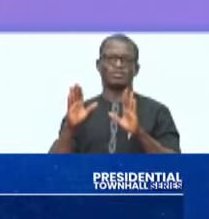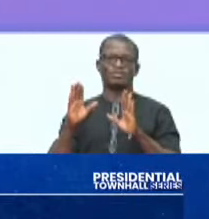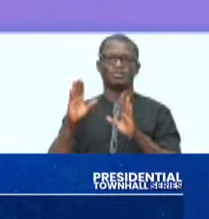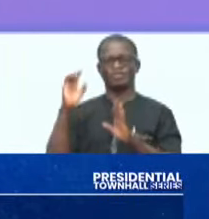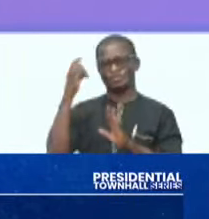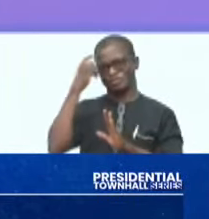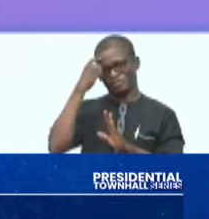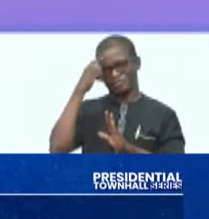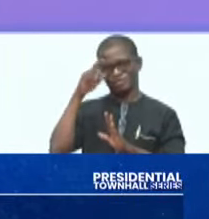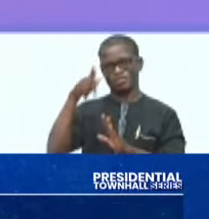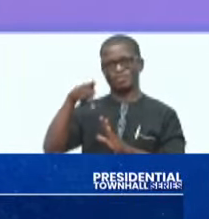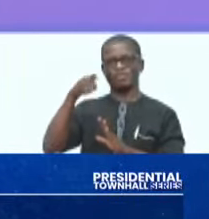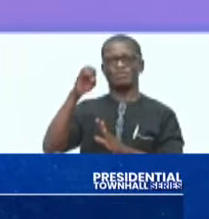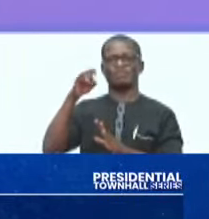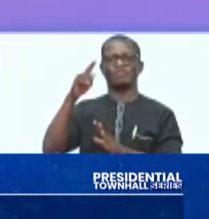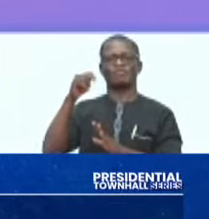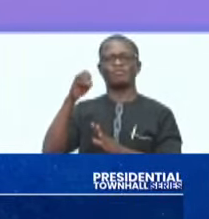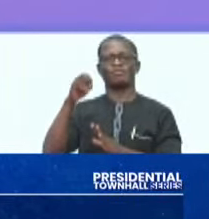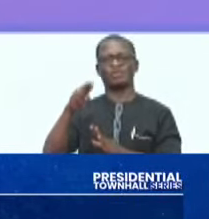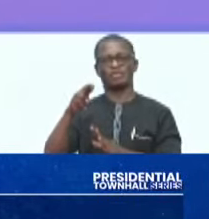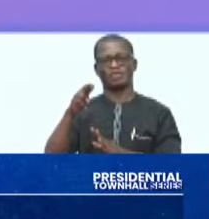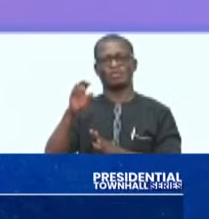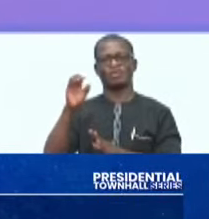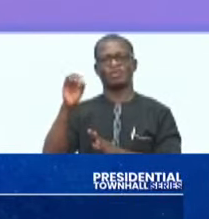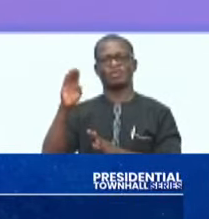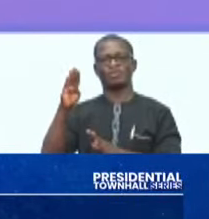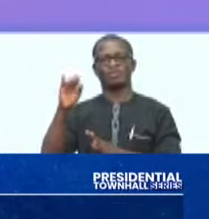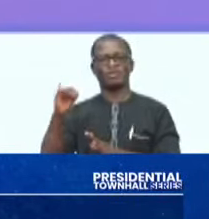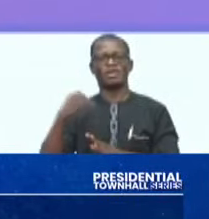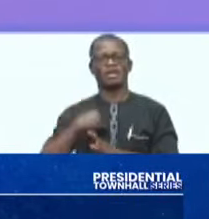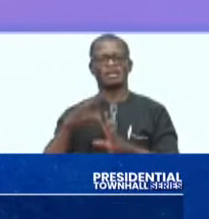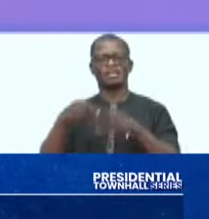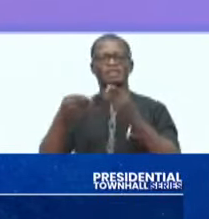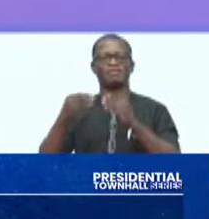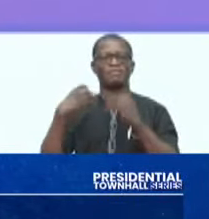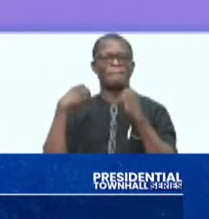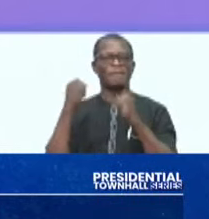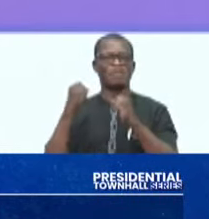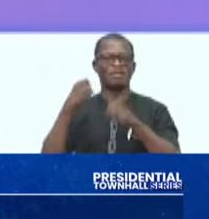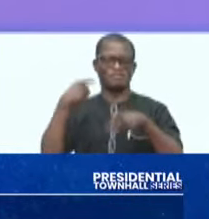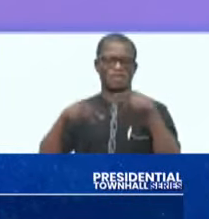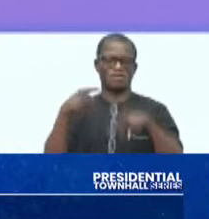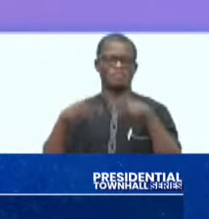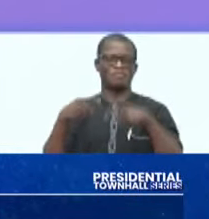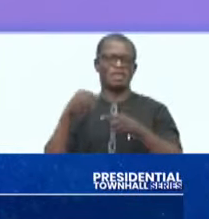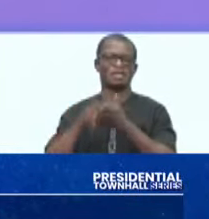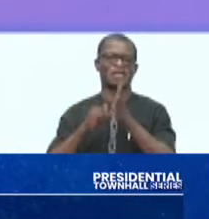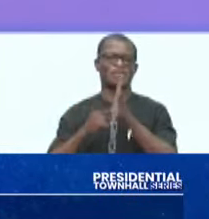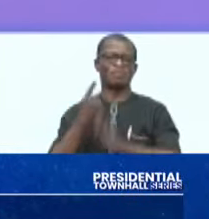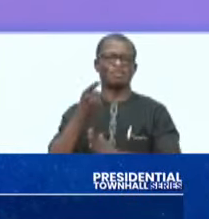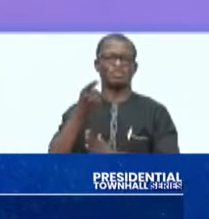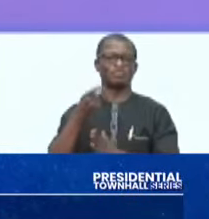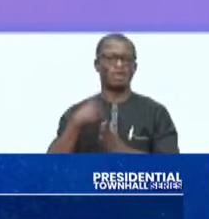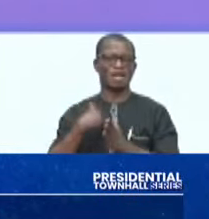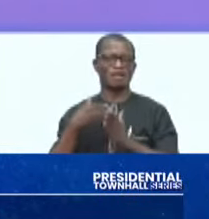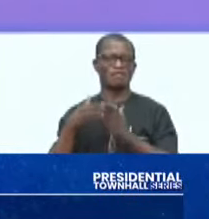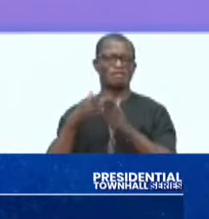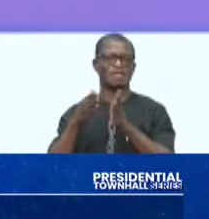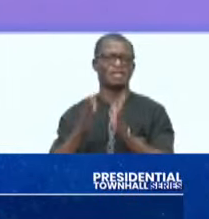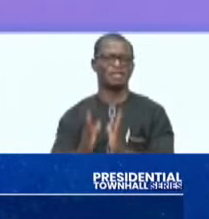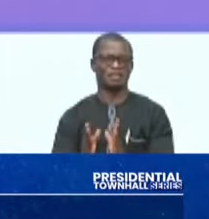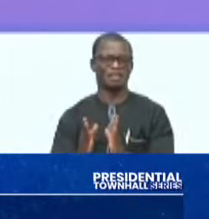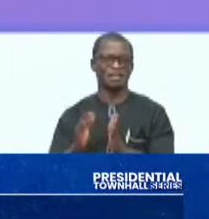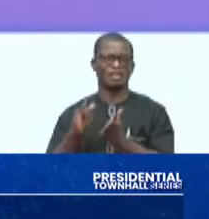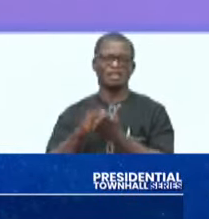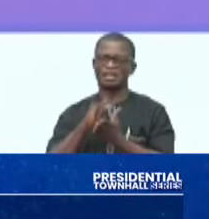Governor Peter Obi, has given a very powerful argument that the moment you have a leader who